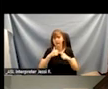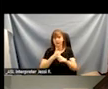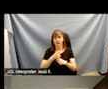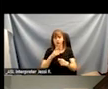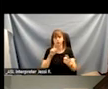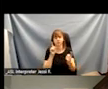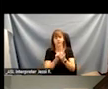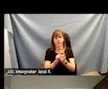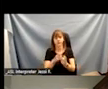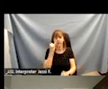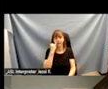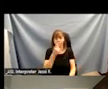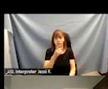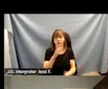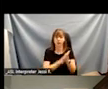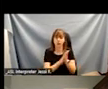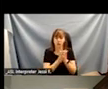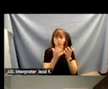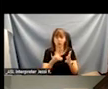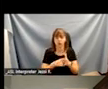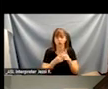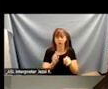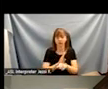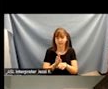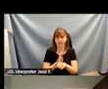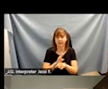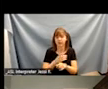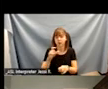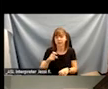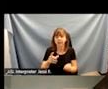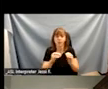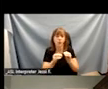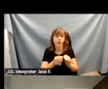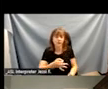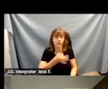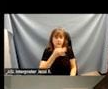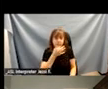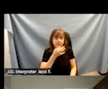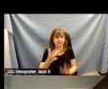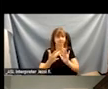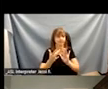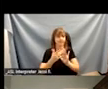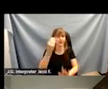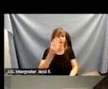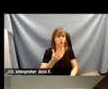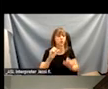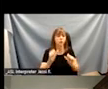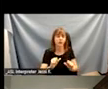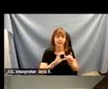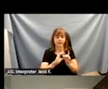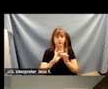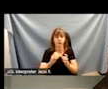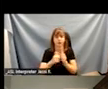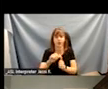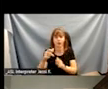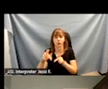starting a business and you need expertise in a certain area, reach out to us, because we might be able to connect you with other alum